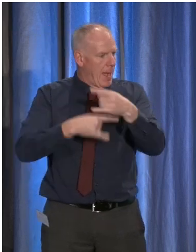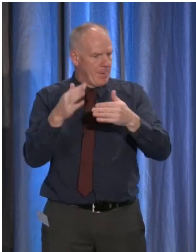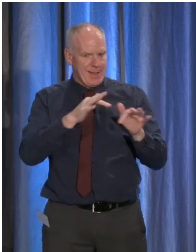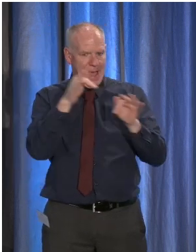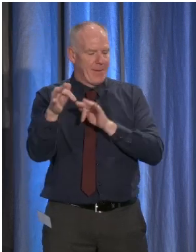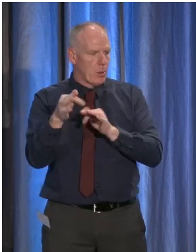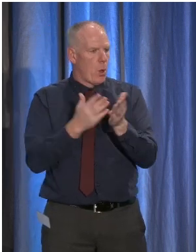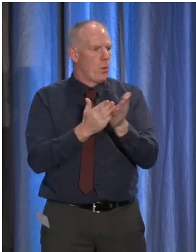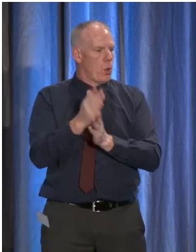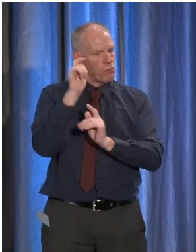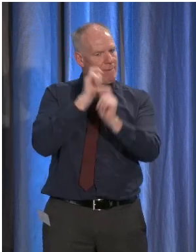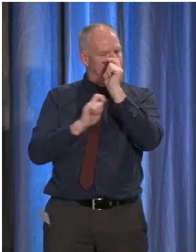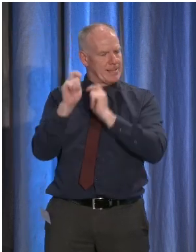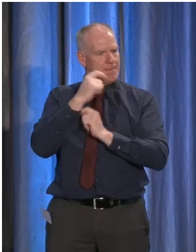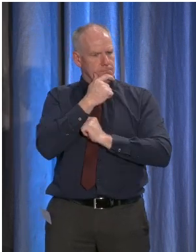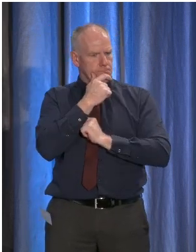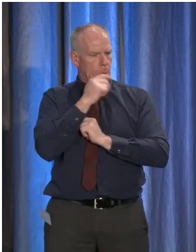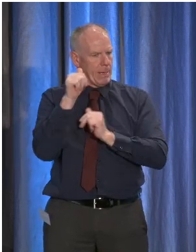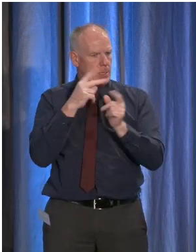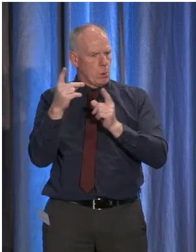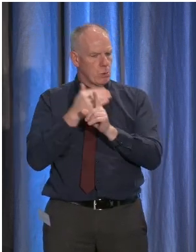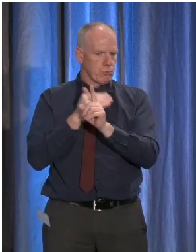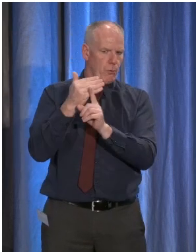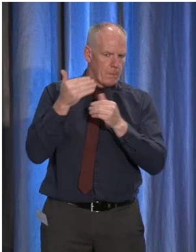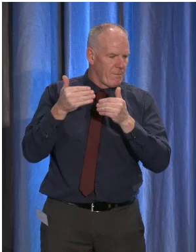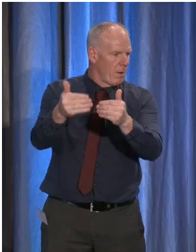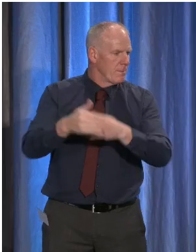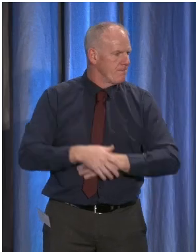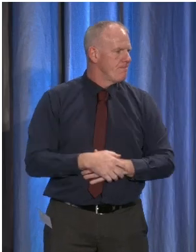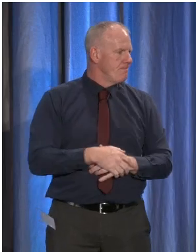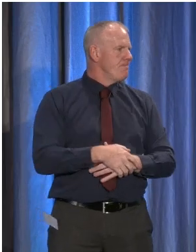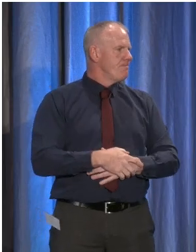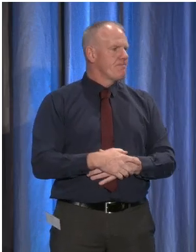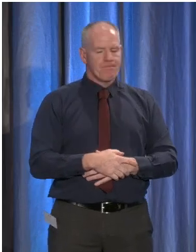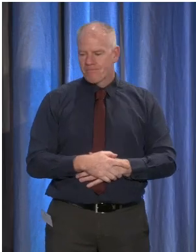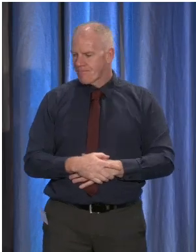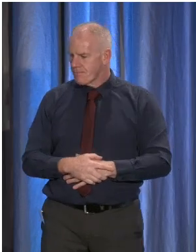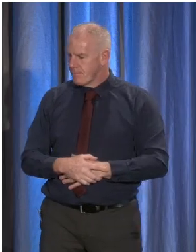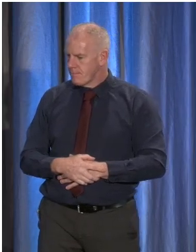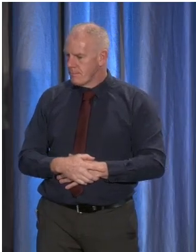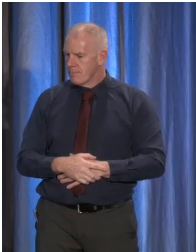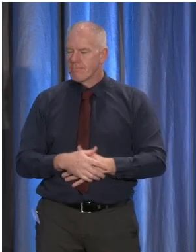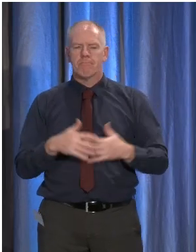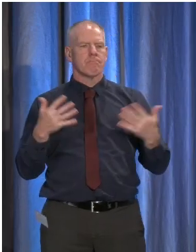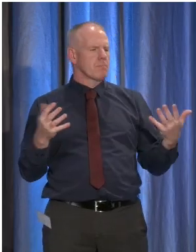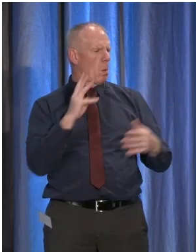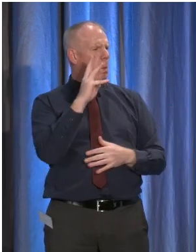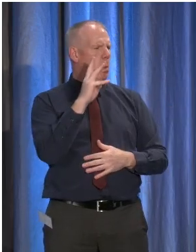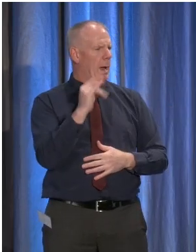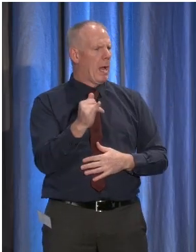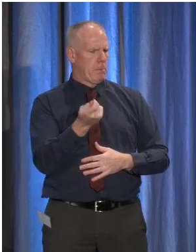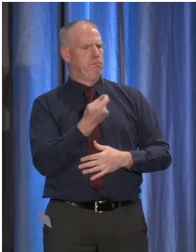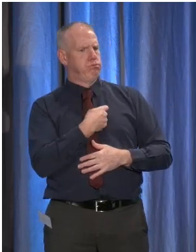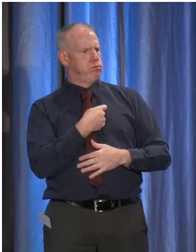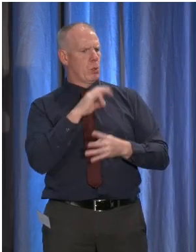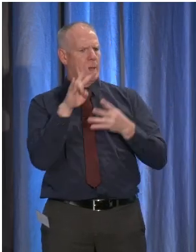a reflective segment for this morning's presentation. So let's start with the context for the